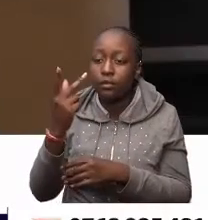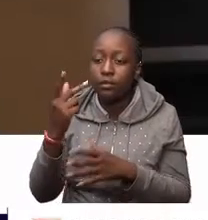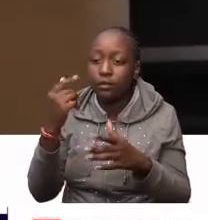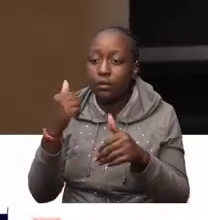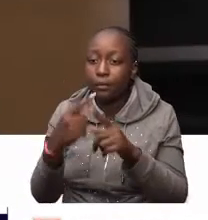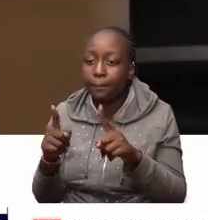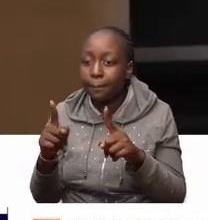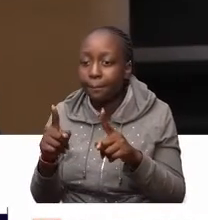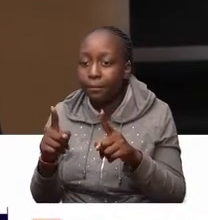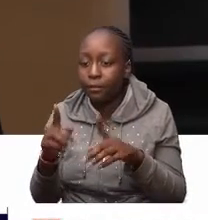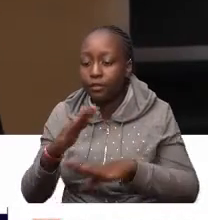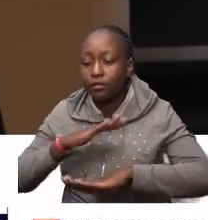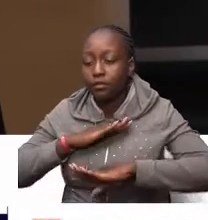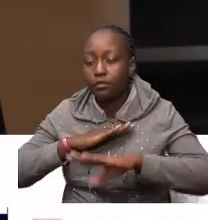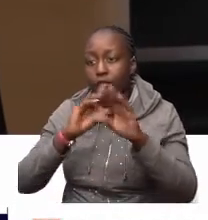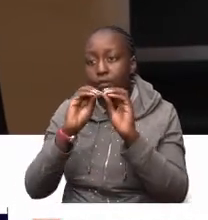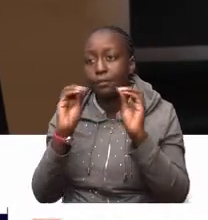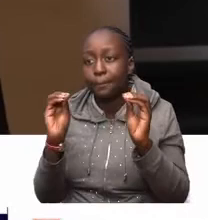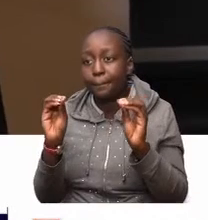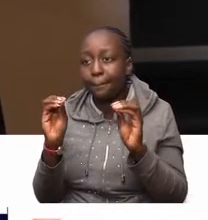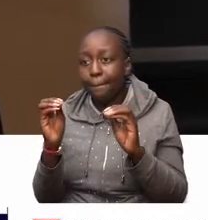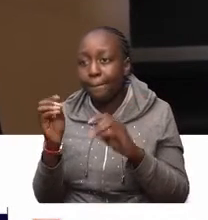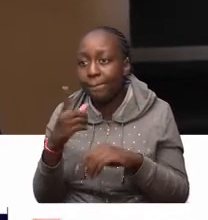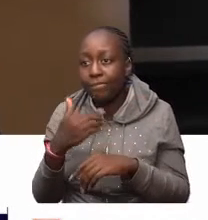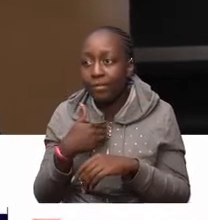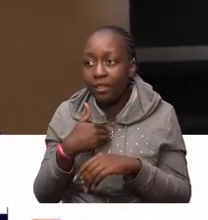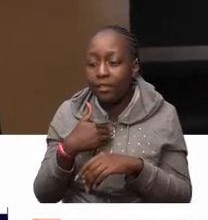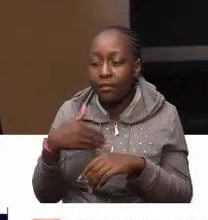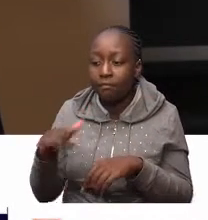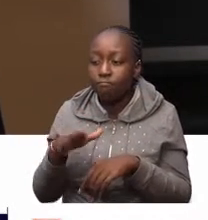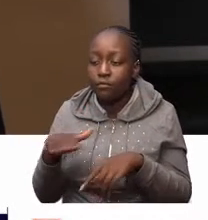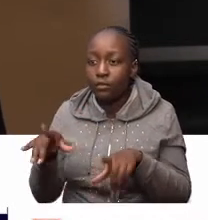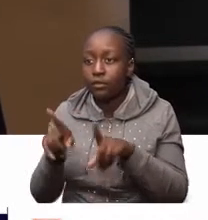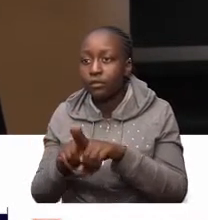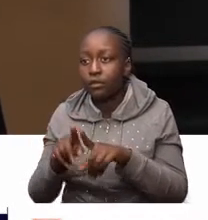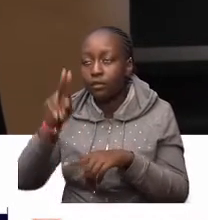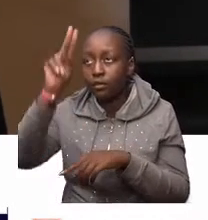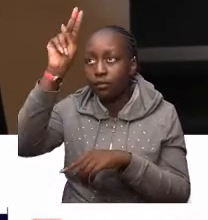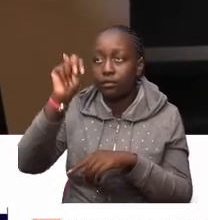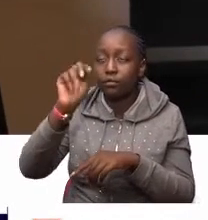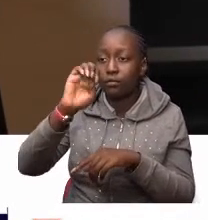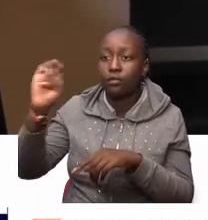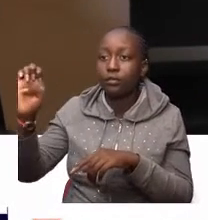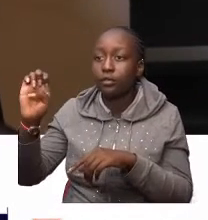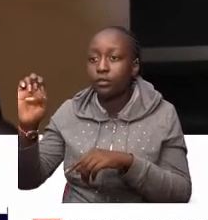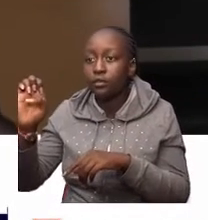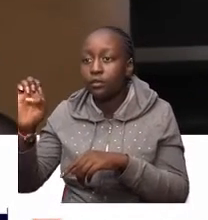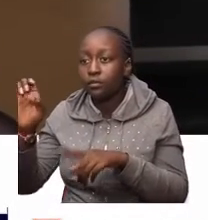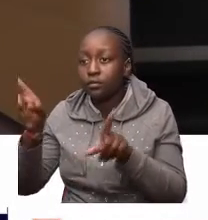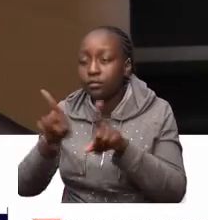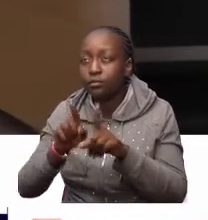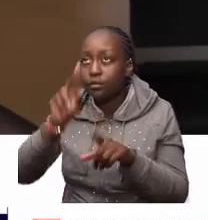be enough. We have areas like northeastern Kenya, northern part of Kenya, where